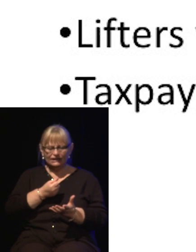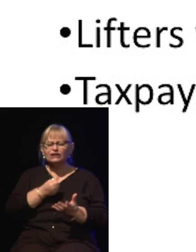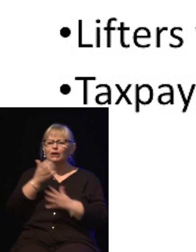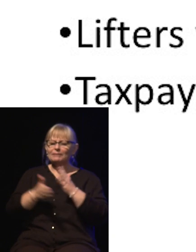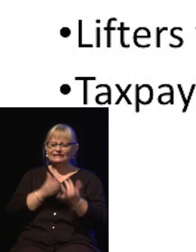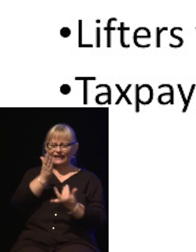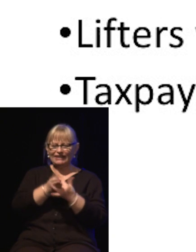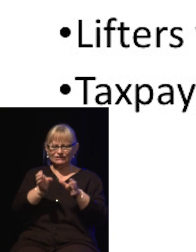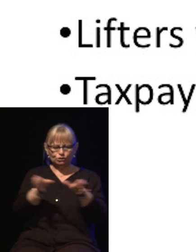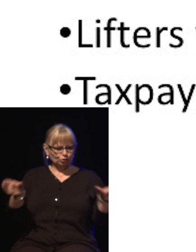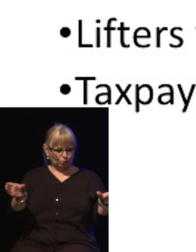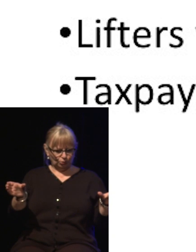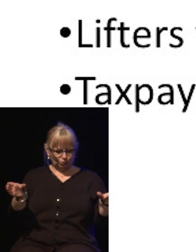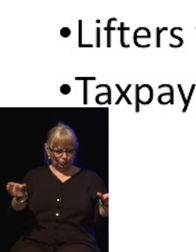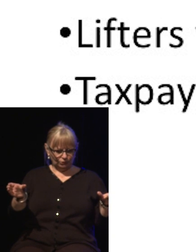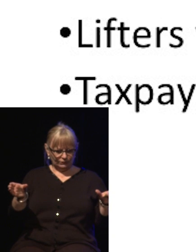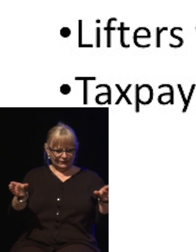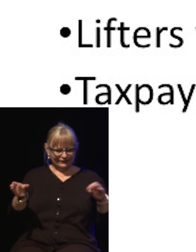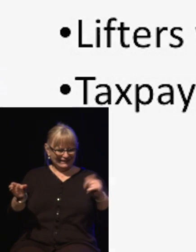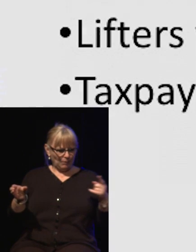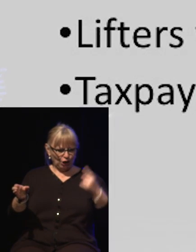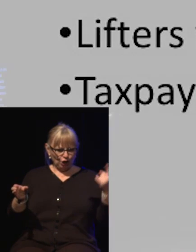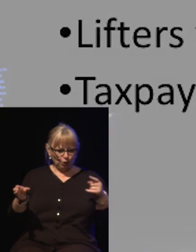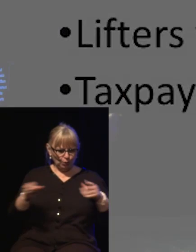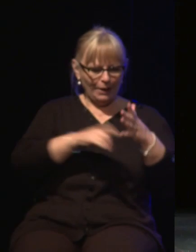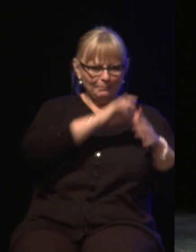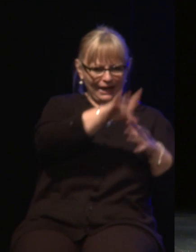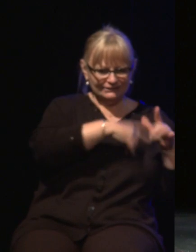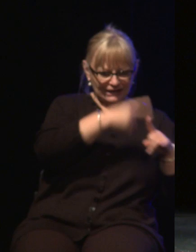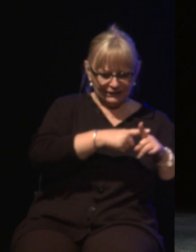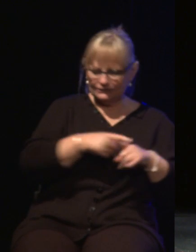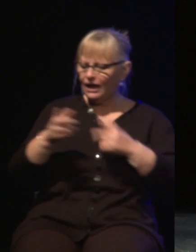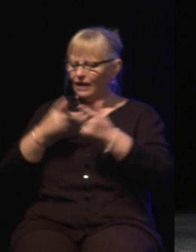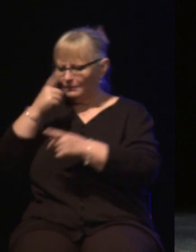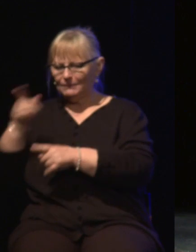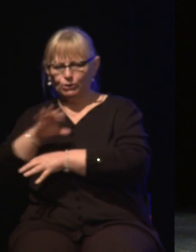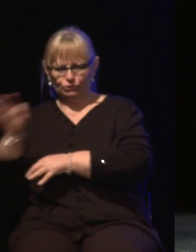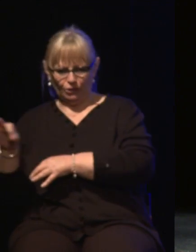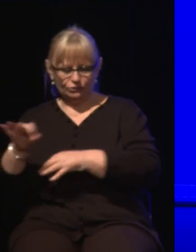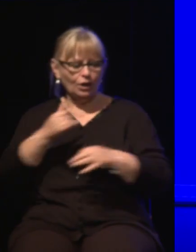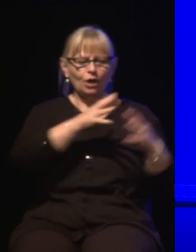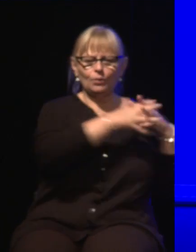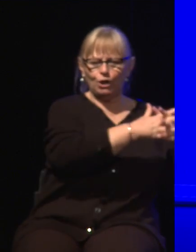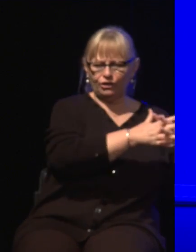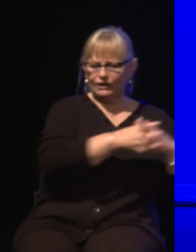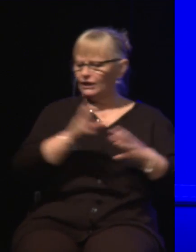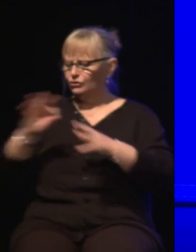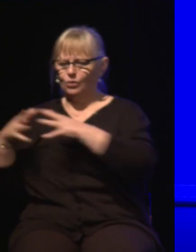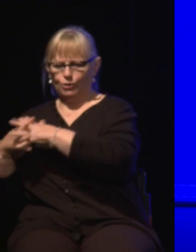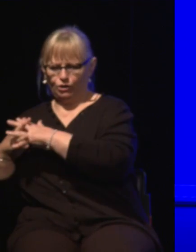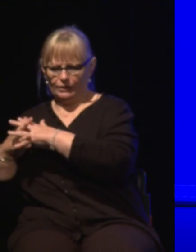divided into two sorts of people, into essentially the worthy and the unworthy. A lot of this is based